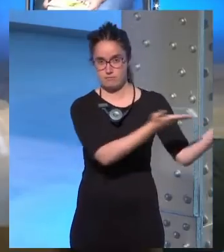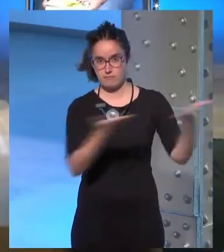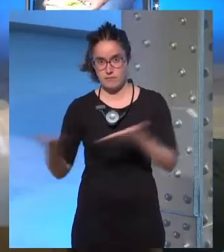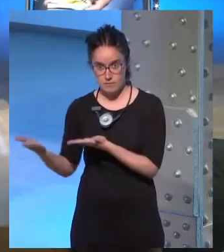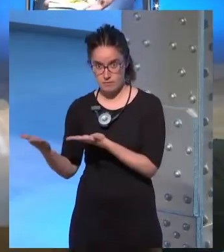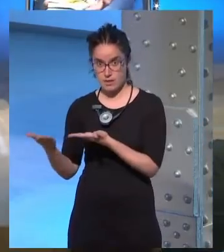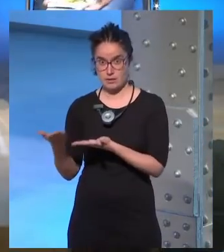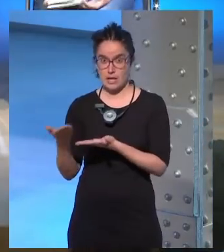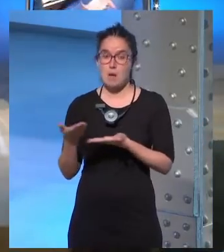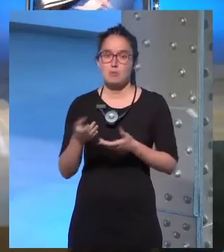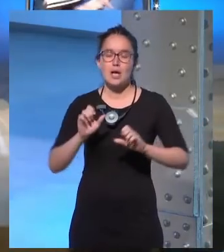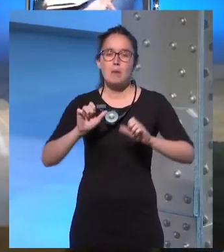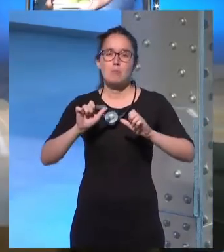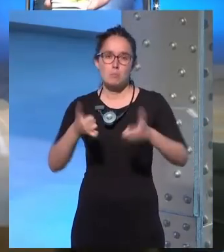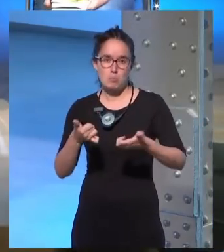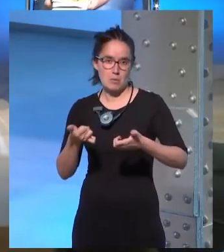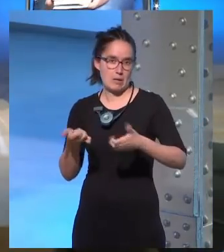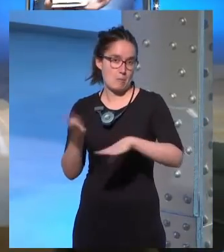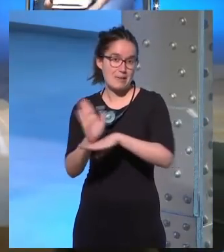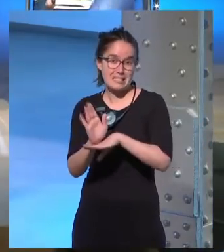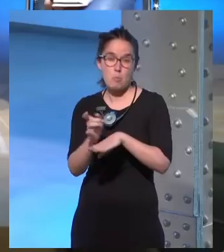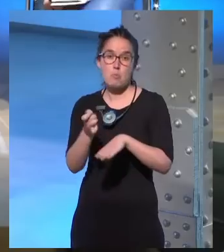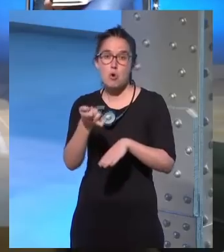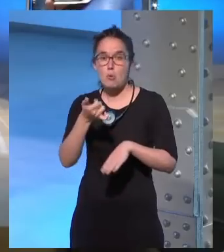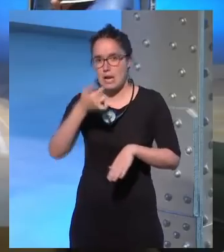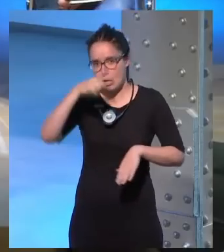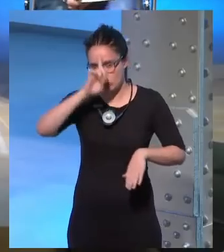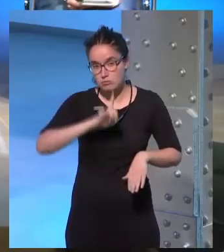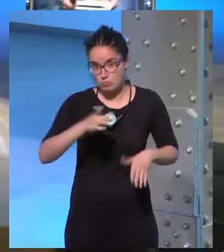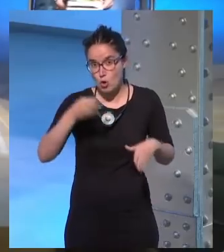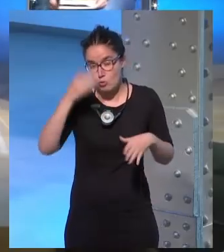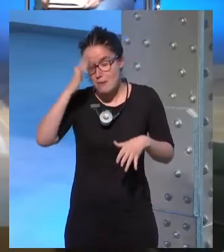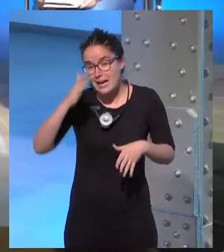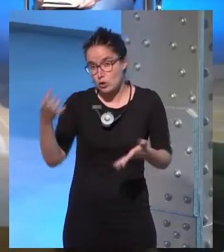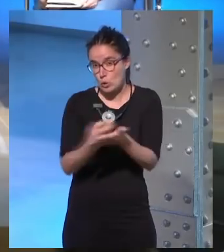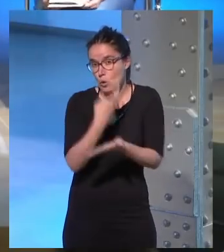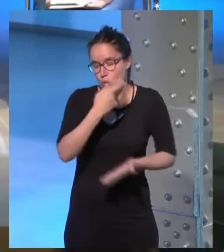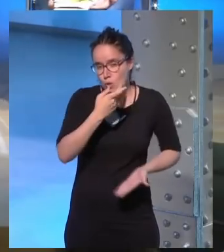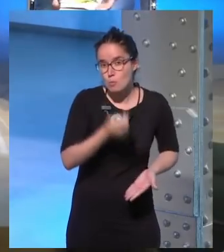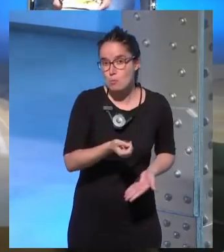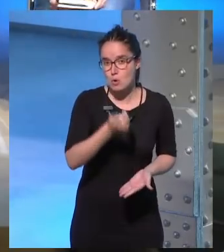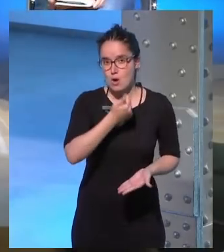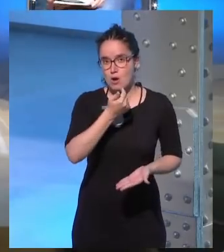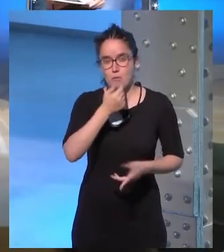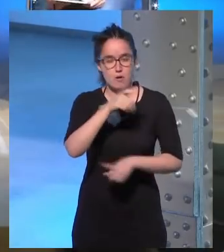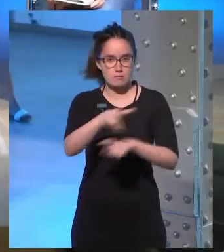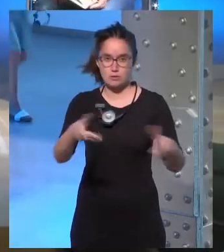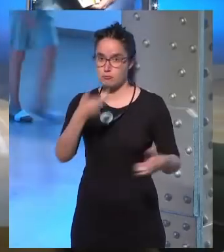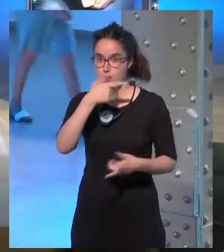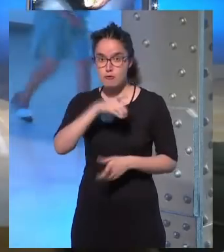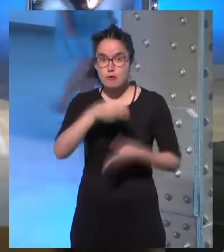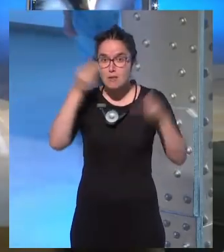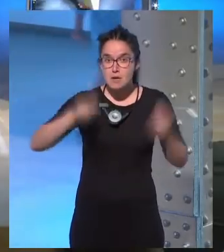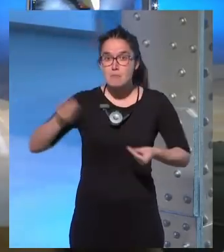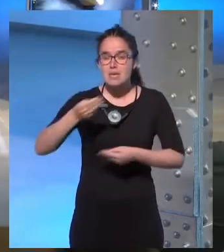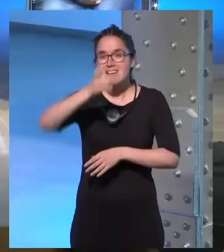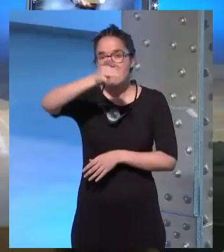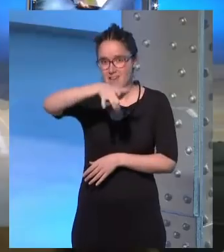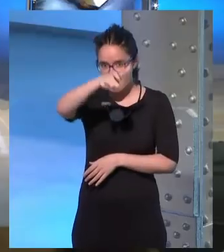before we leave the floor to Kameron, we're going to introduce her. For those of you who don't know her so much,